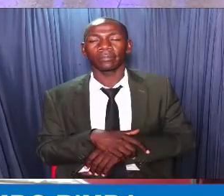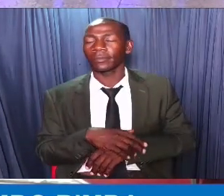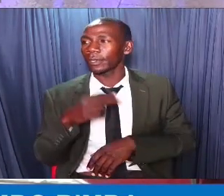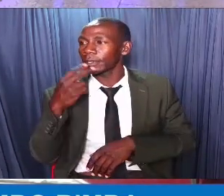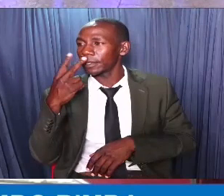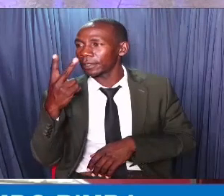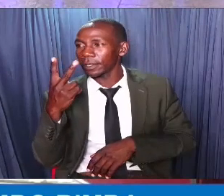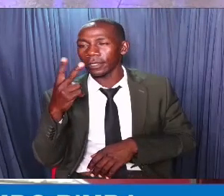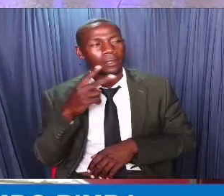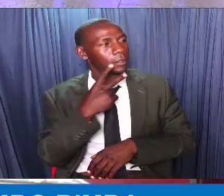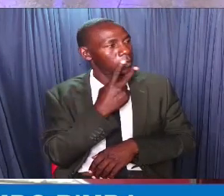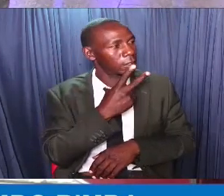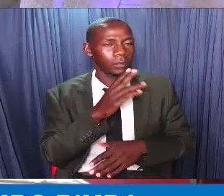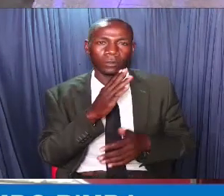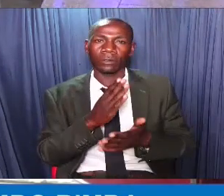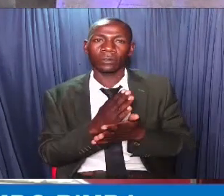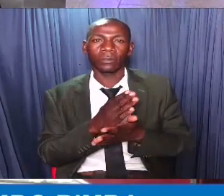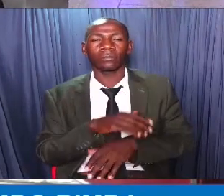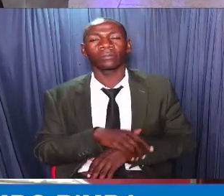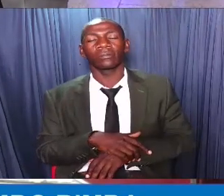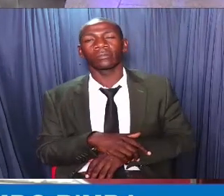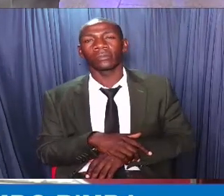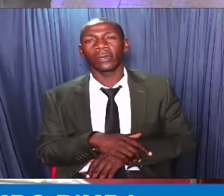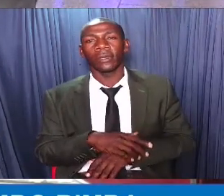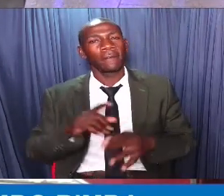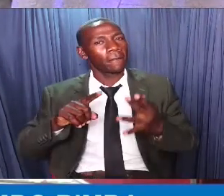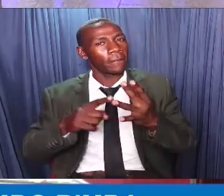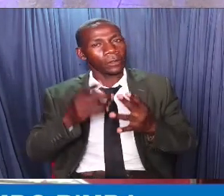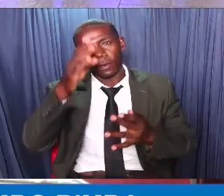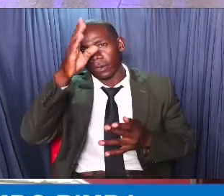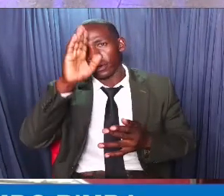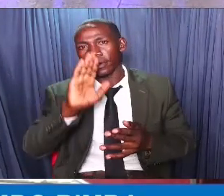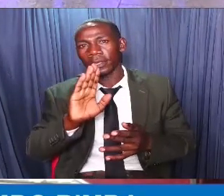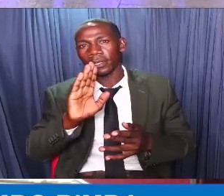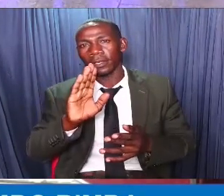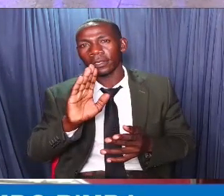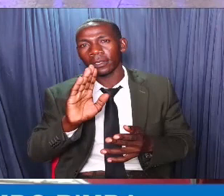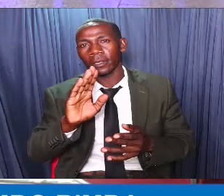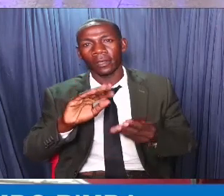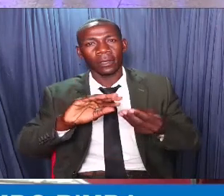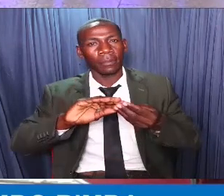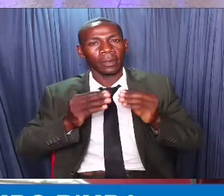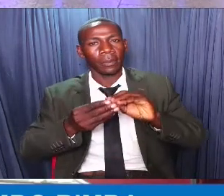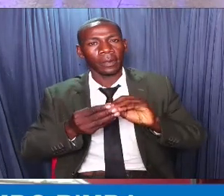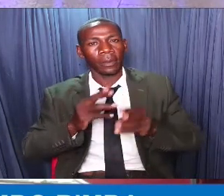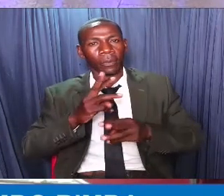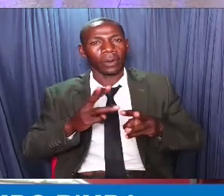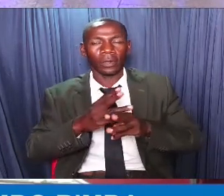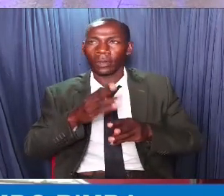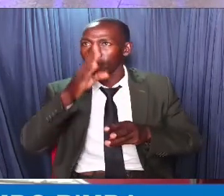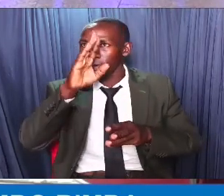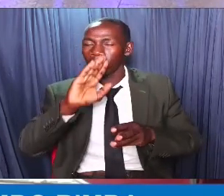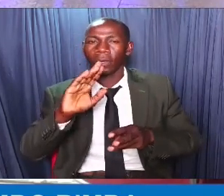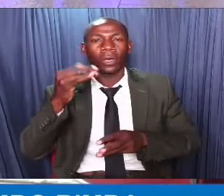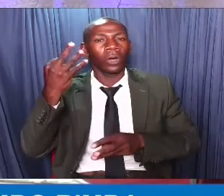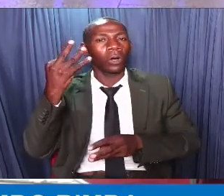Akiangalia ni kweli. Looking around is very true. Mungu wa kwanza, the first God, ni Mungu aliye juu. Is God above. Wa